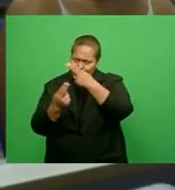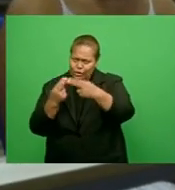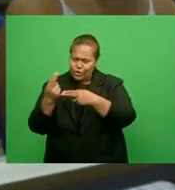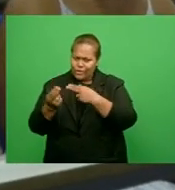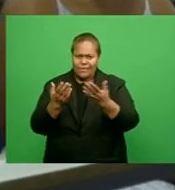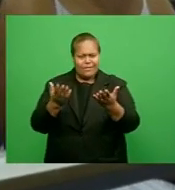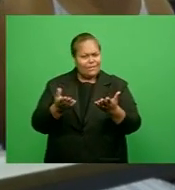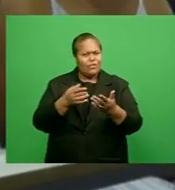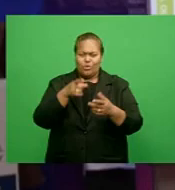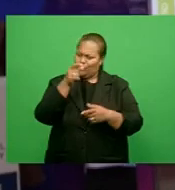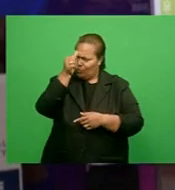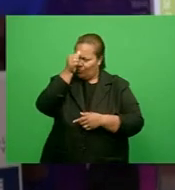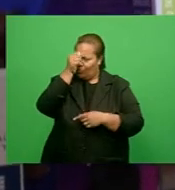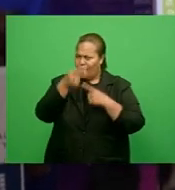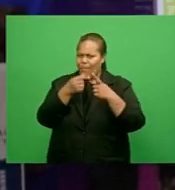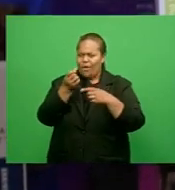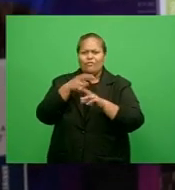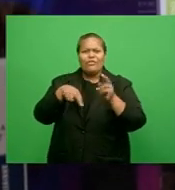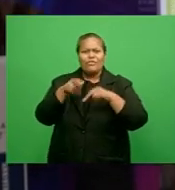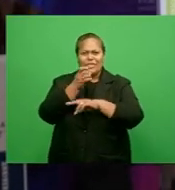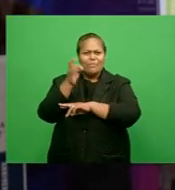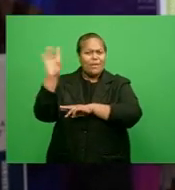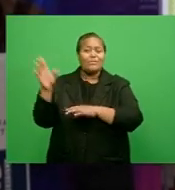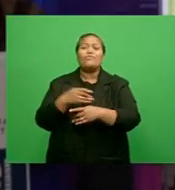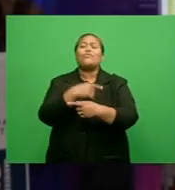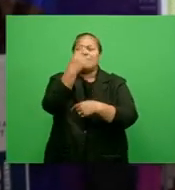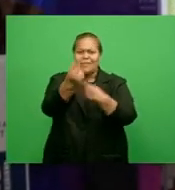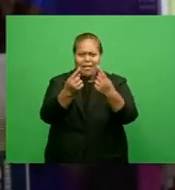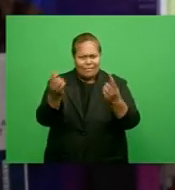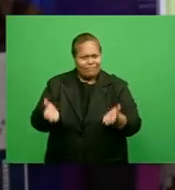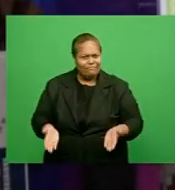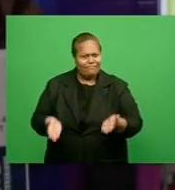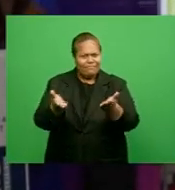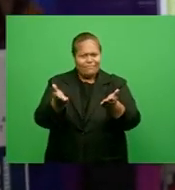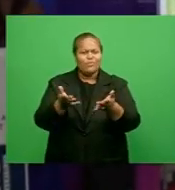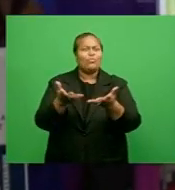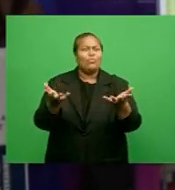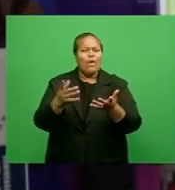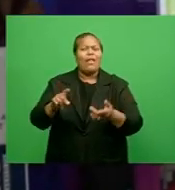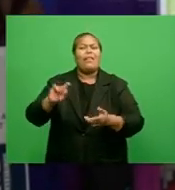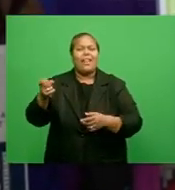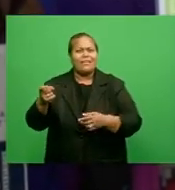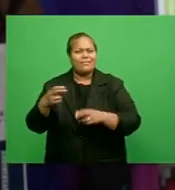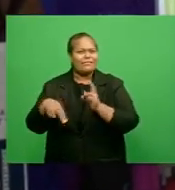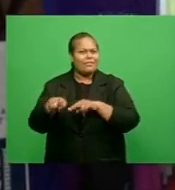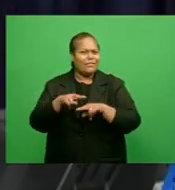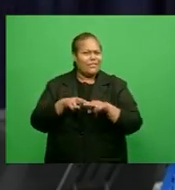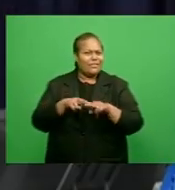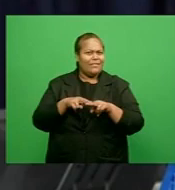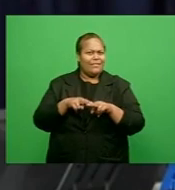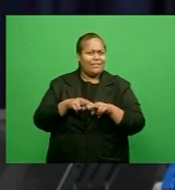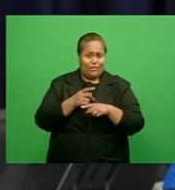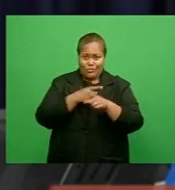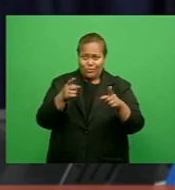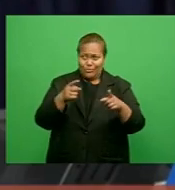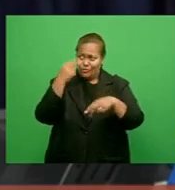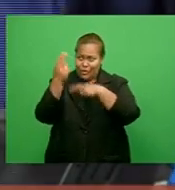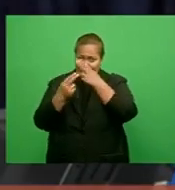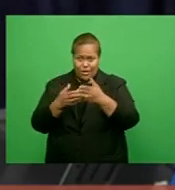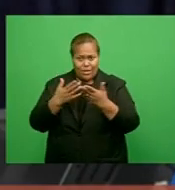independence and will determine where we go next. You are the generation that will take the baton we pass to